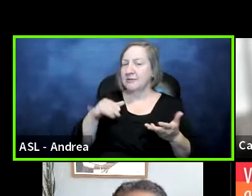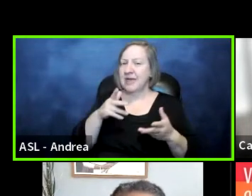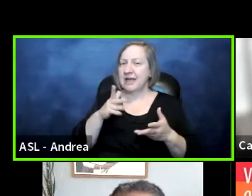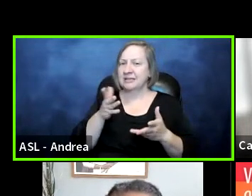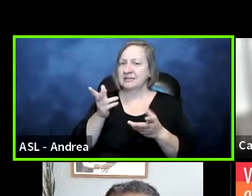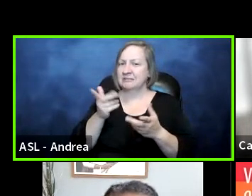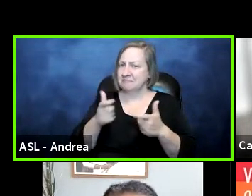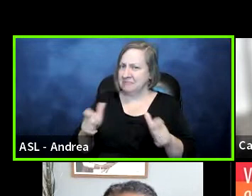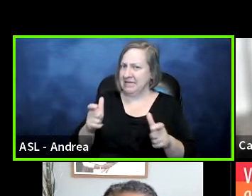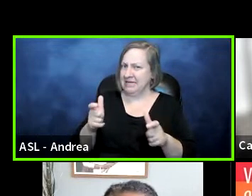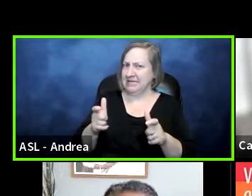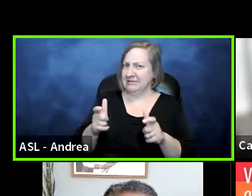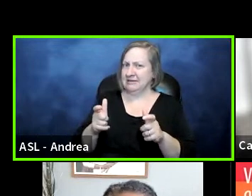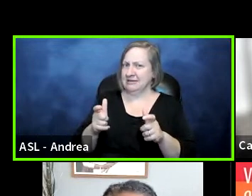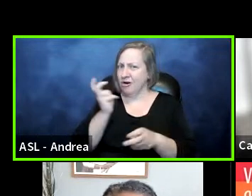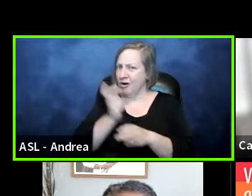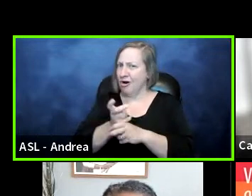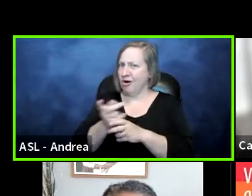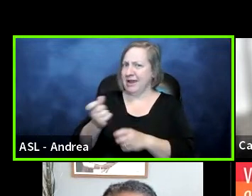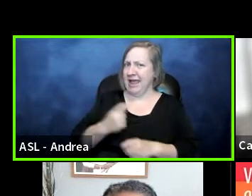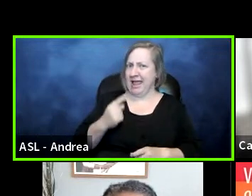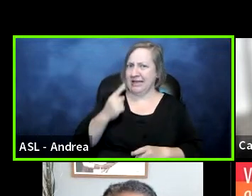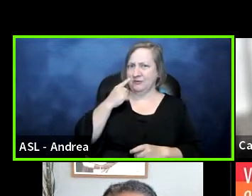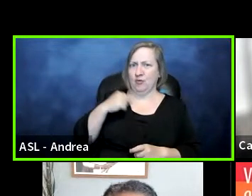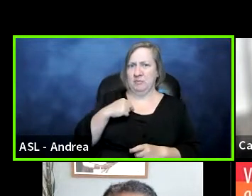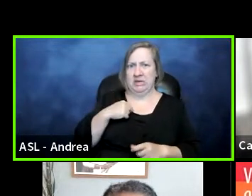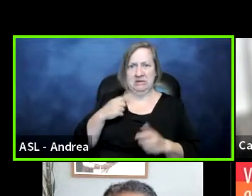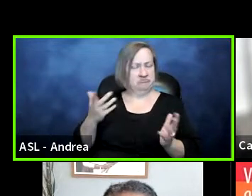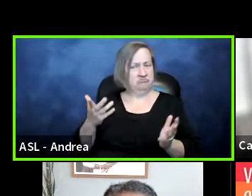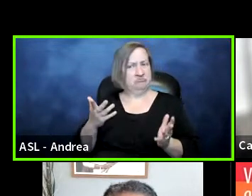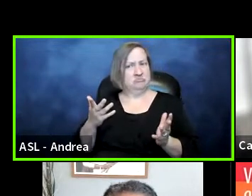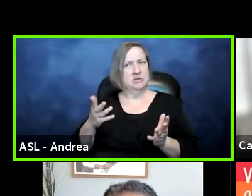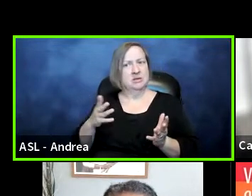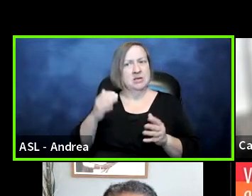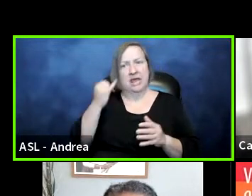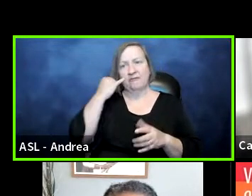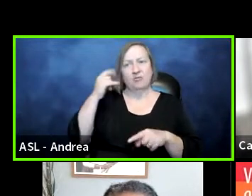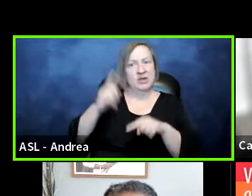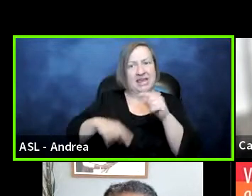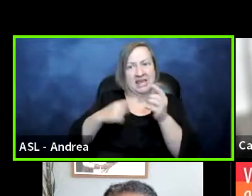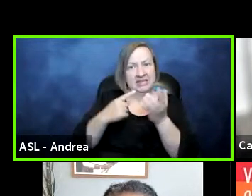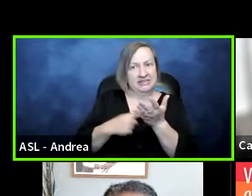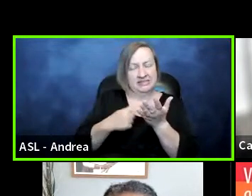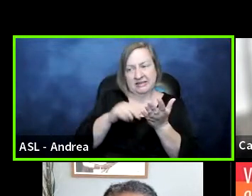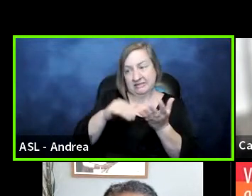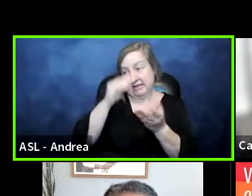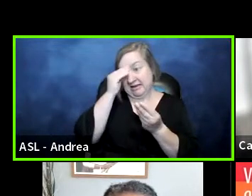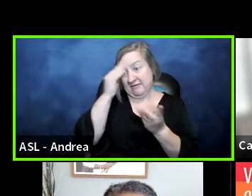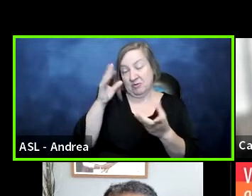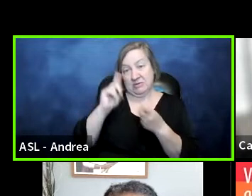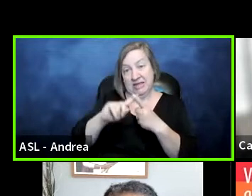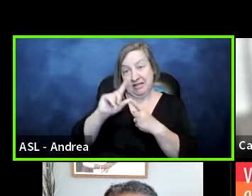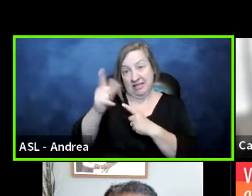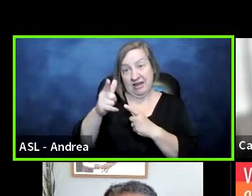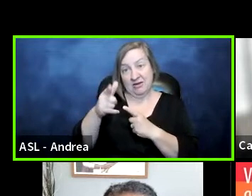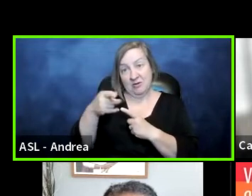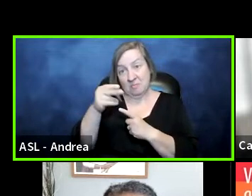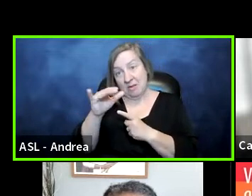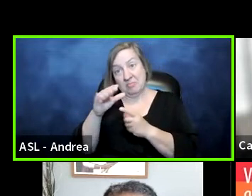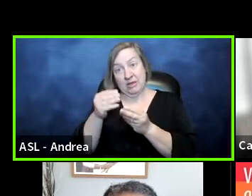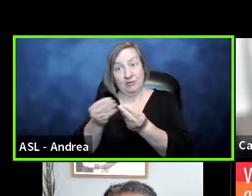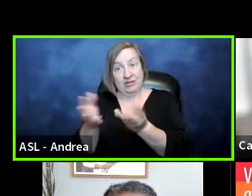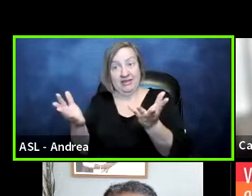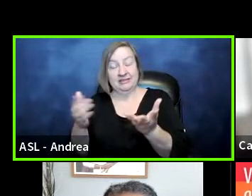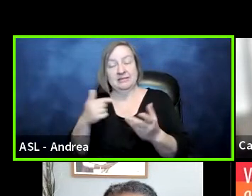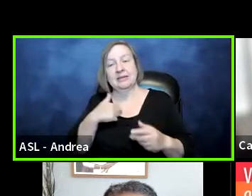ask for, at least for me, to consider not being able to discuss that information until that's publicly released, which I understand is going to